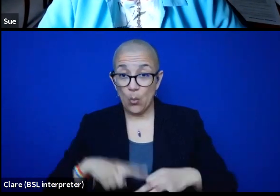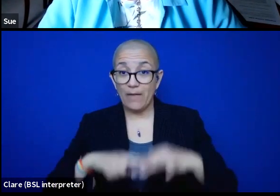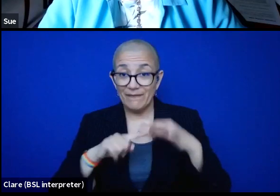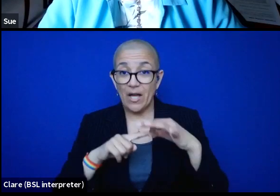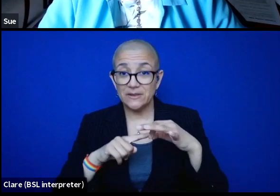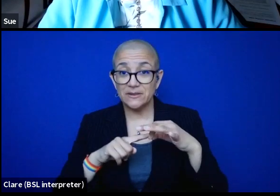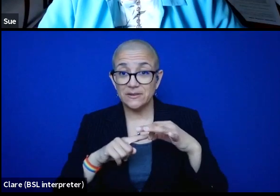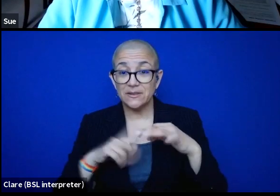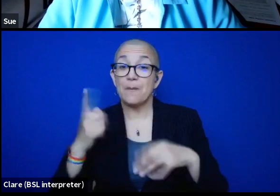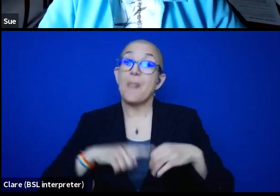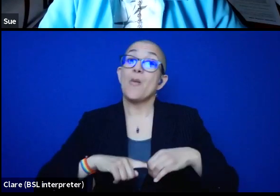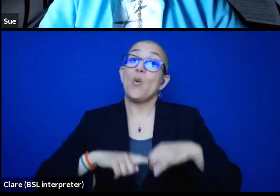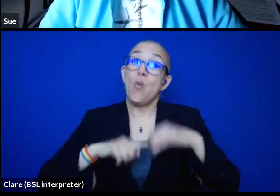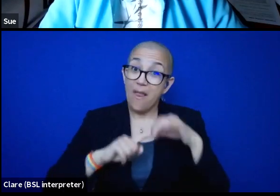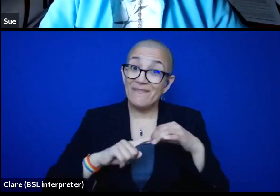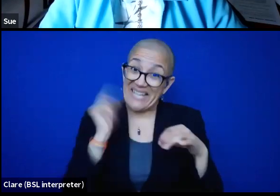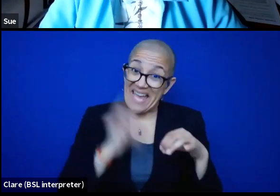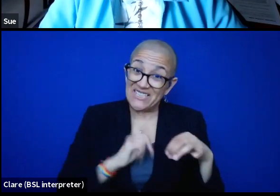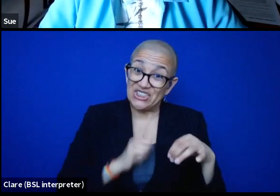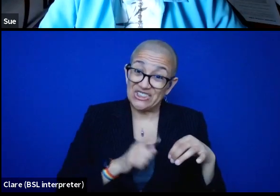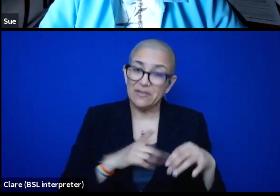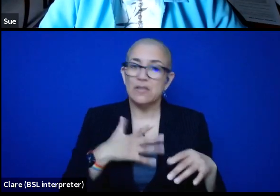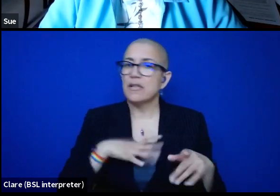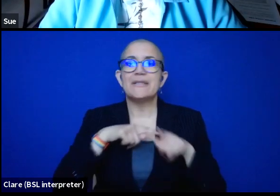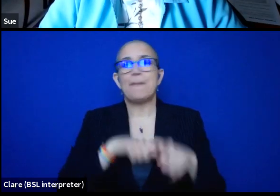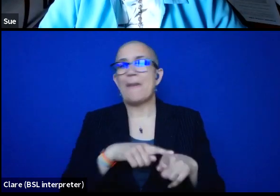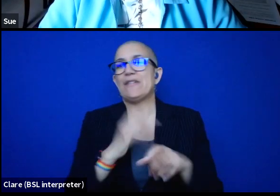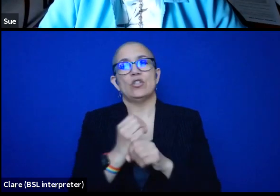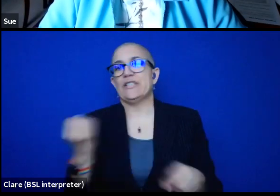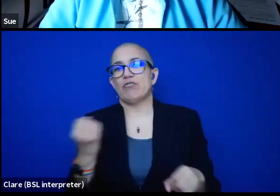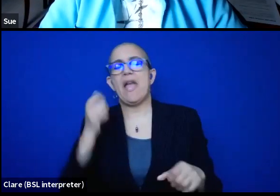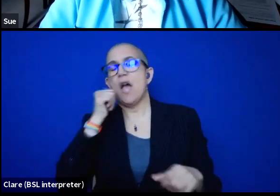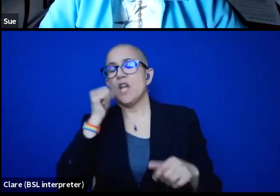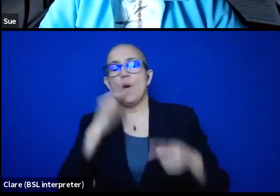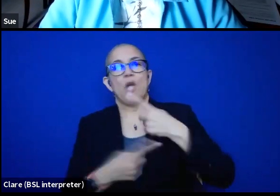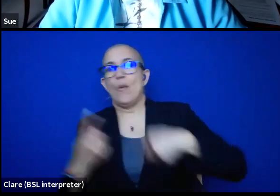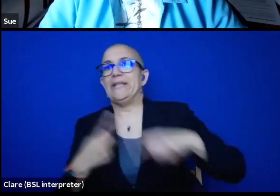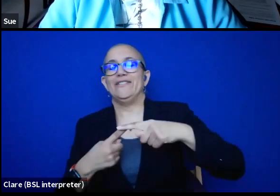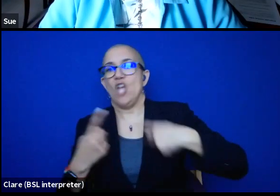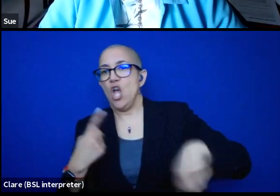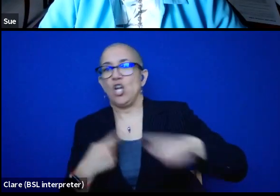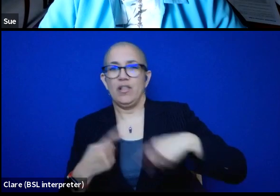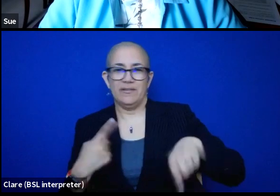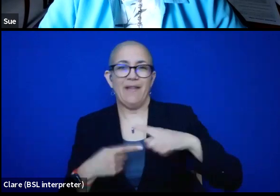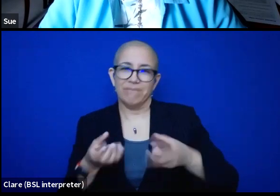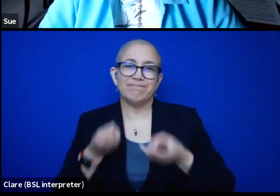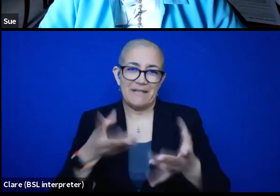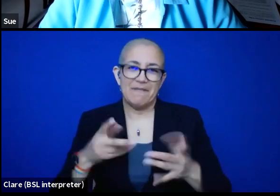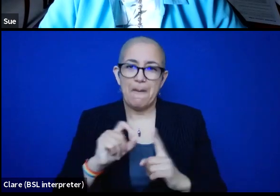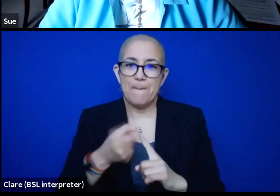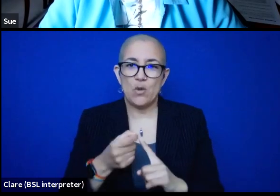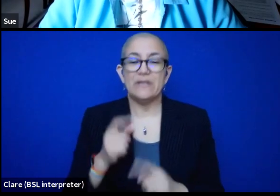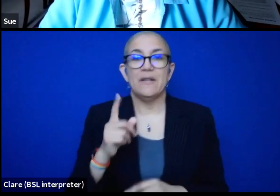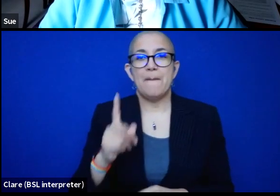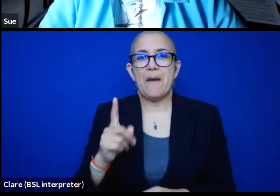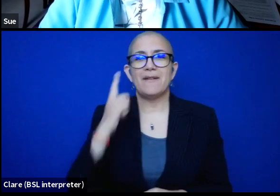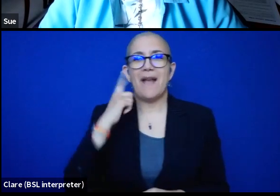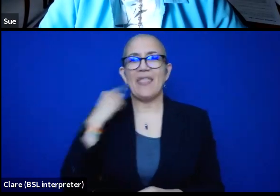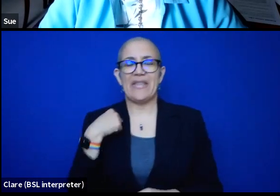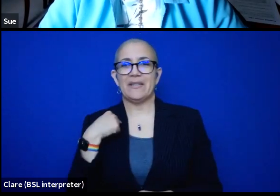qualifications to teach them aren't dependent on degree. I'm going around in circles a little bit. You take my point, but I just think